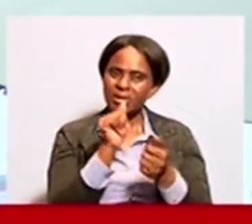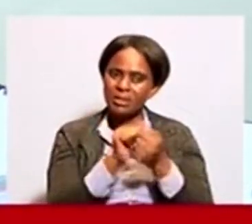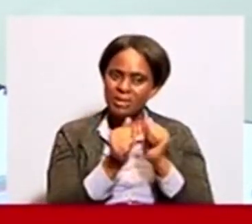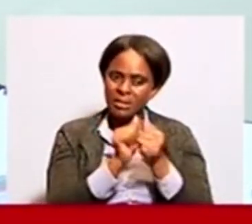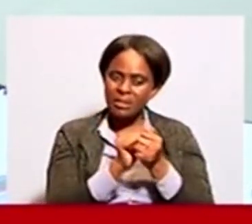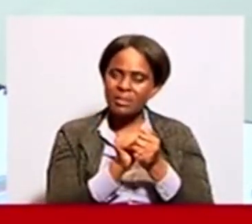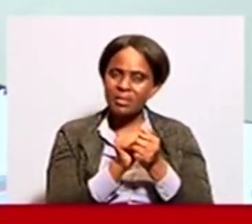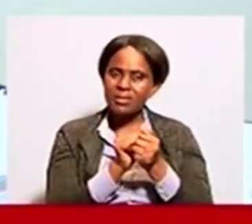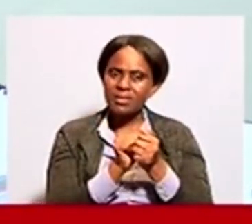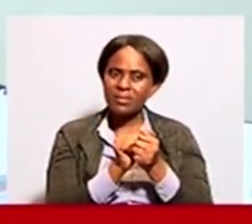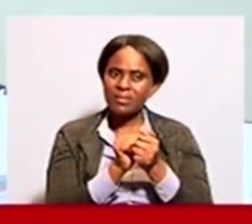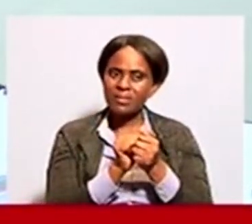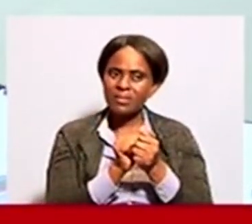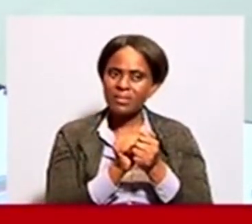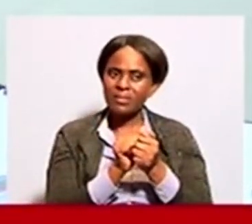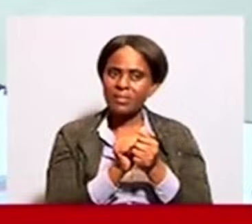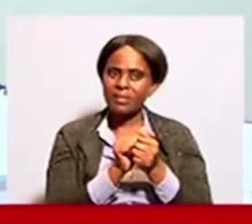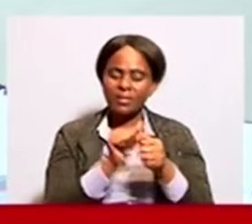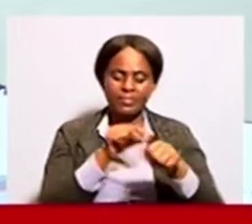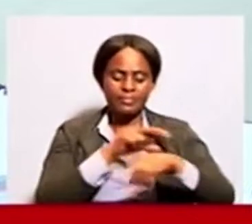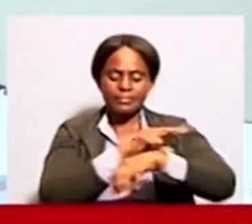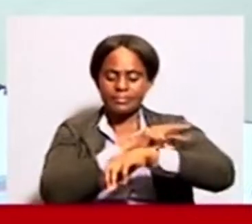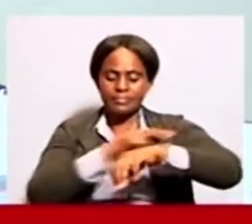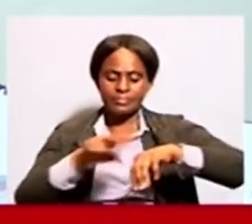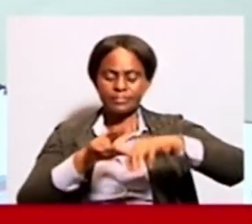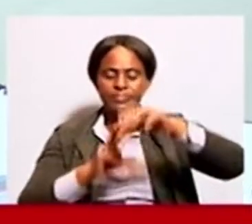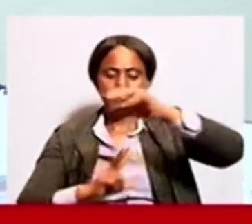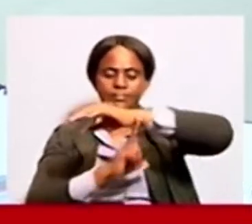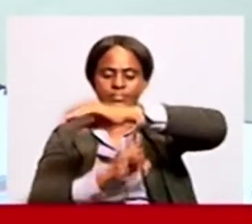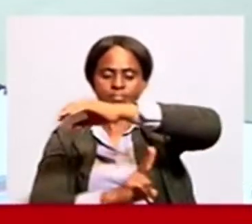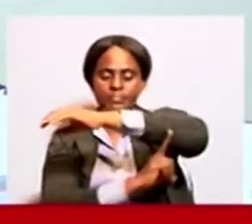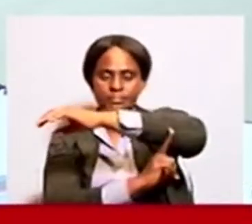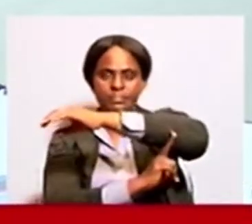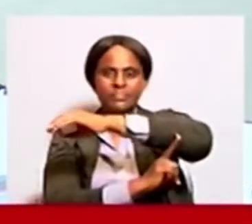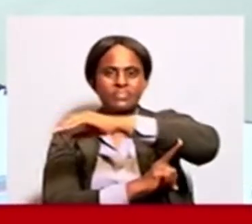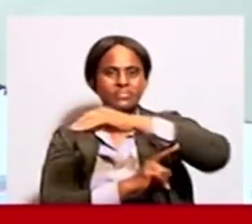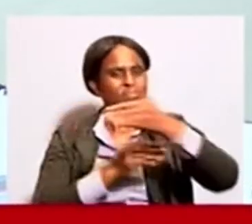particular crossing point, it's within reach.